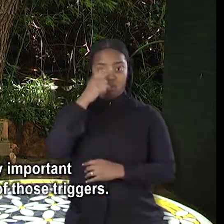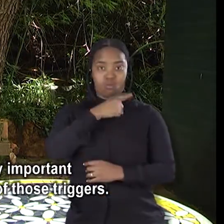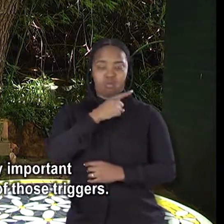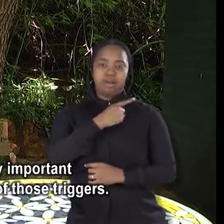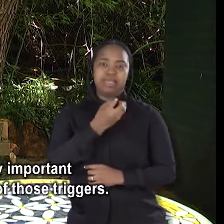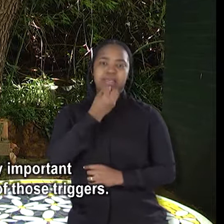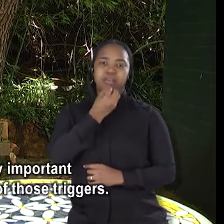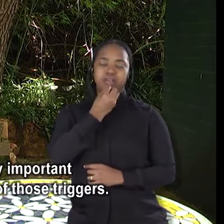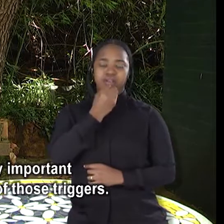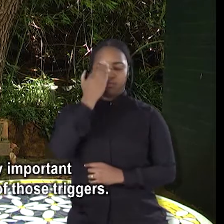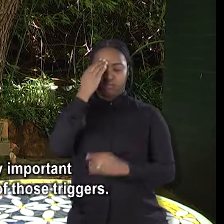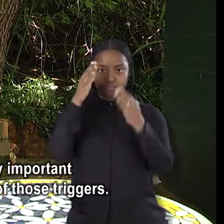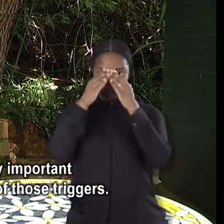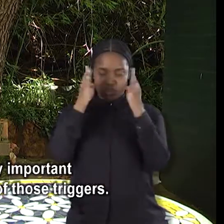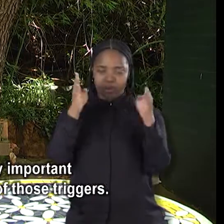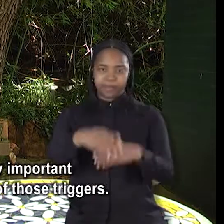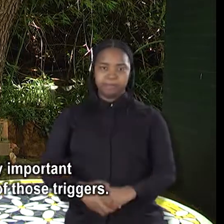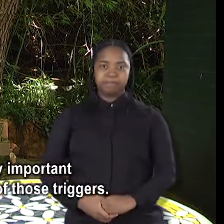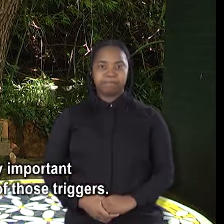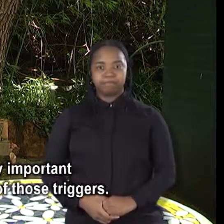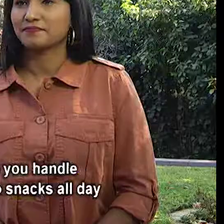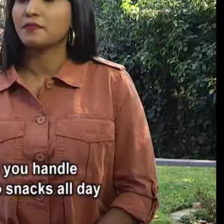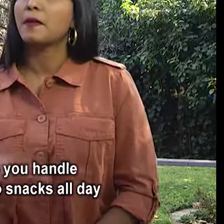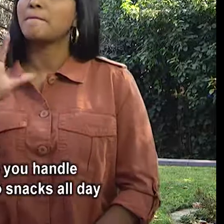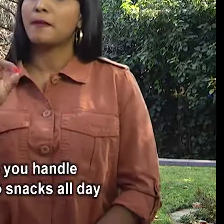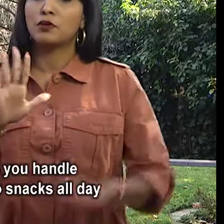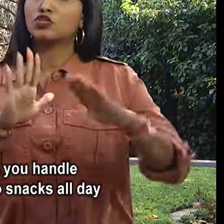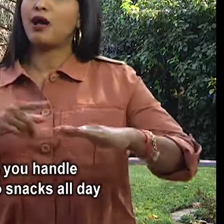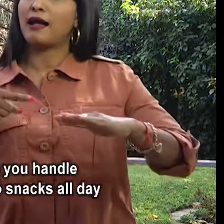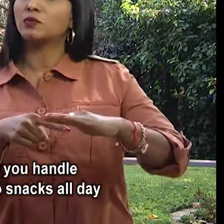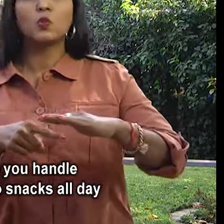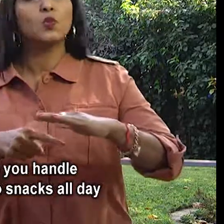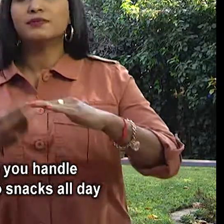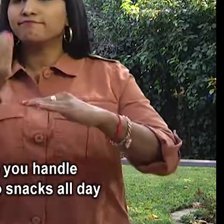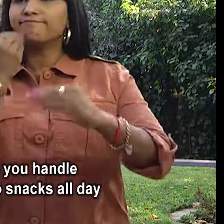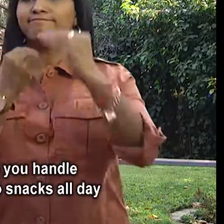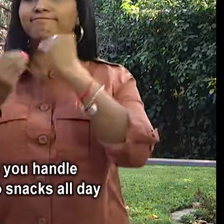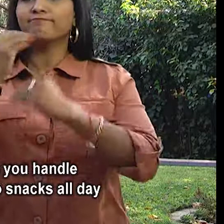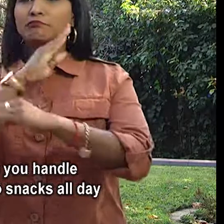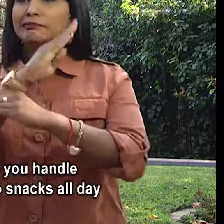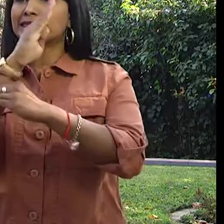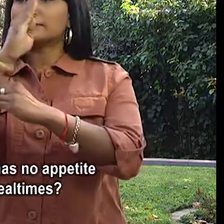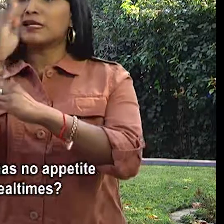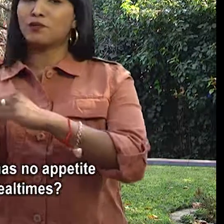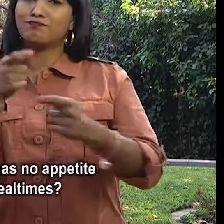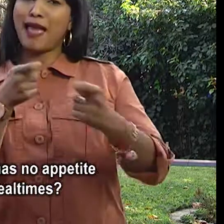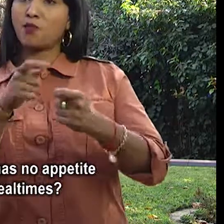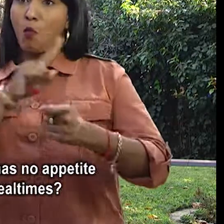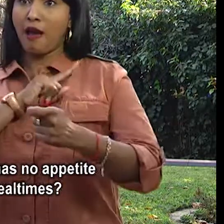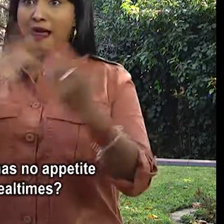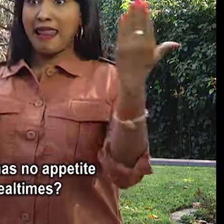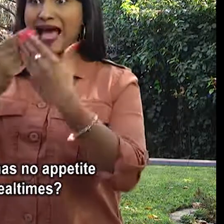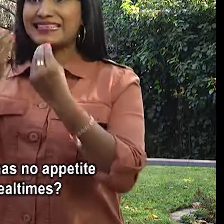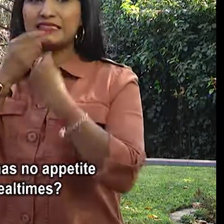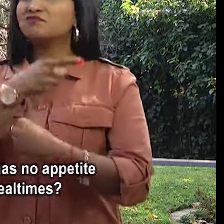become aware of those triggers How do you handle a child who snacks all day and then has no